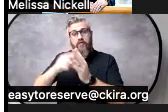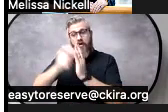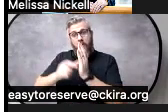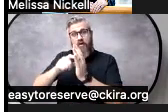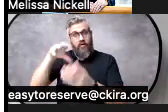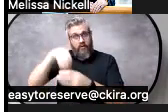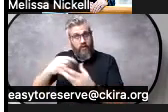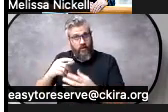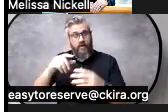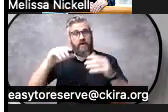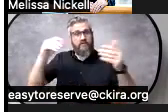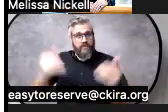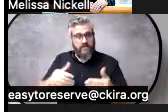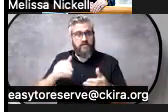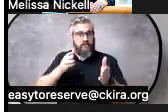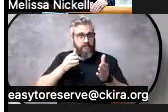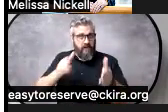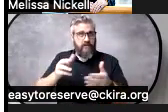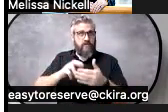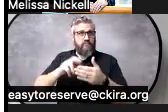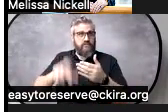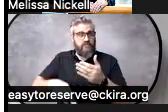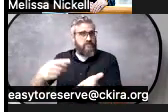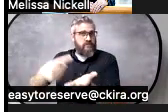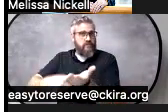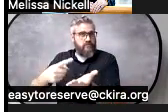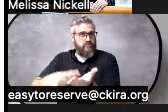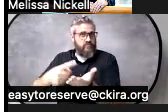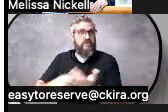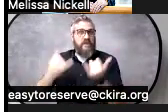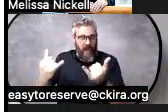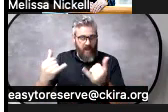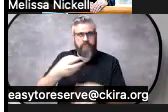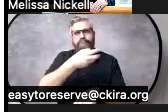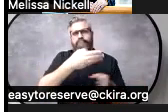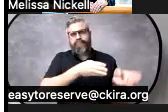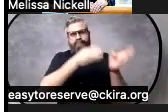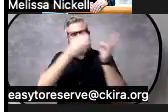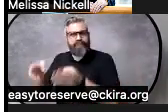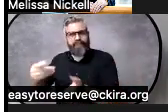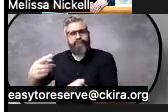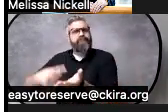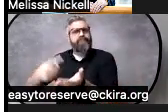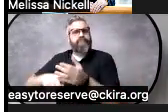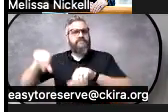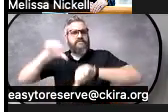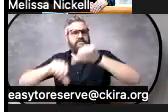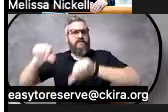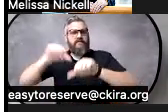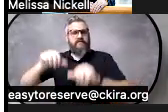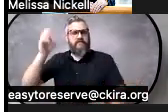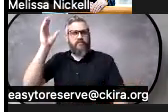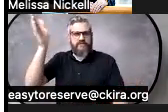the methods, the results, and the discussion. Now we're going to transition into discussing scientific